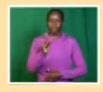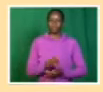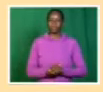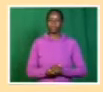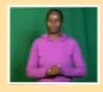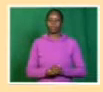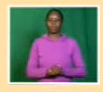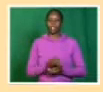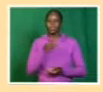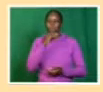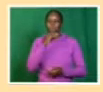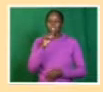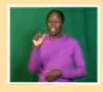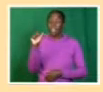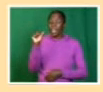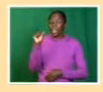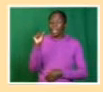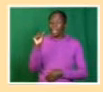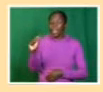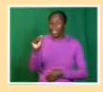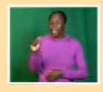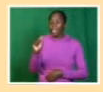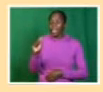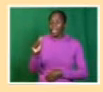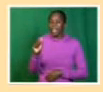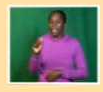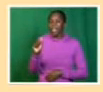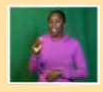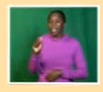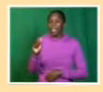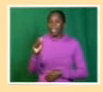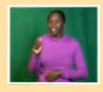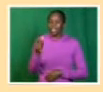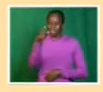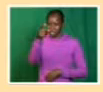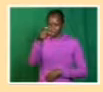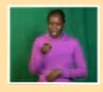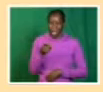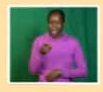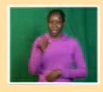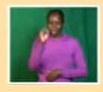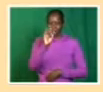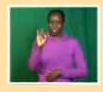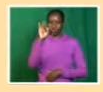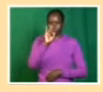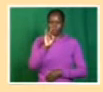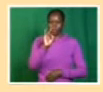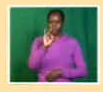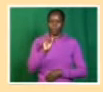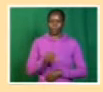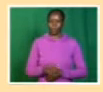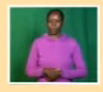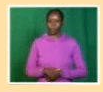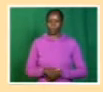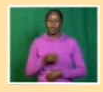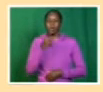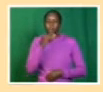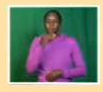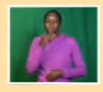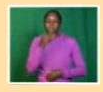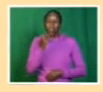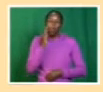a remember, is the coefficient of the x squared, of the squared term. So when a